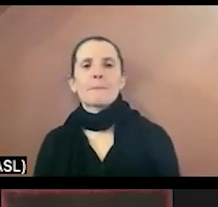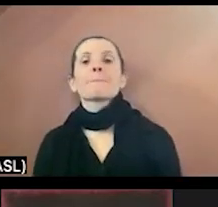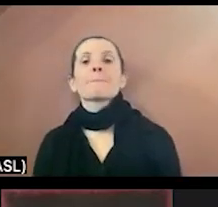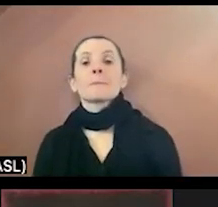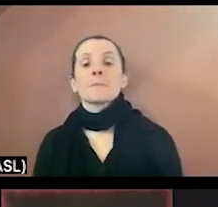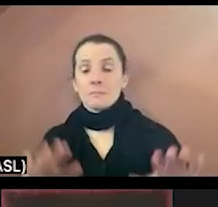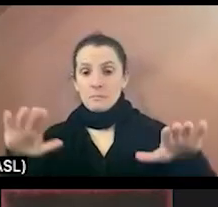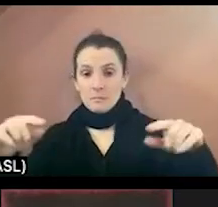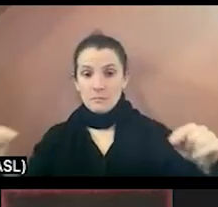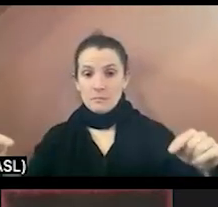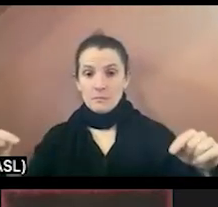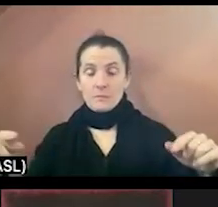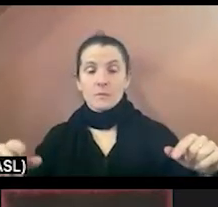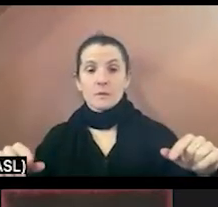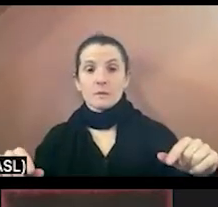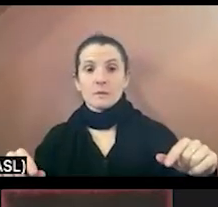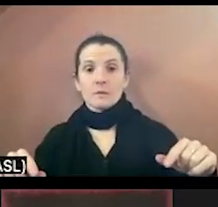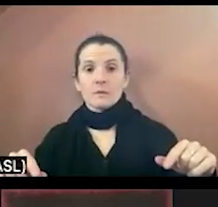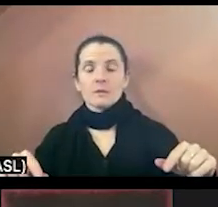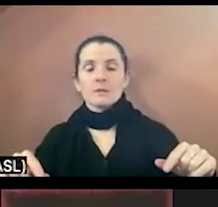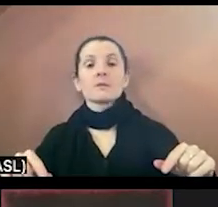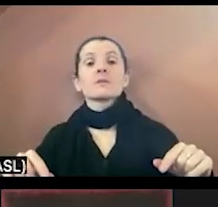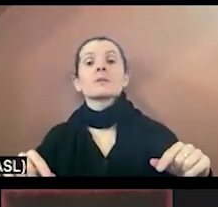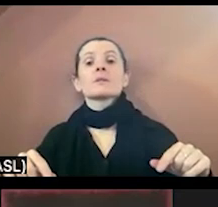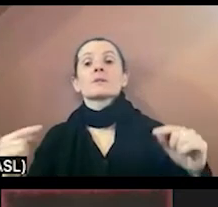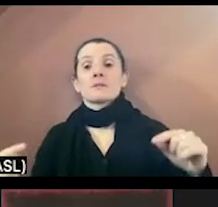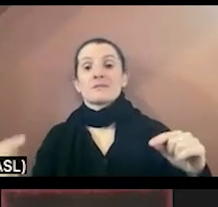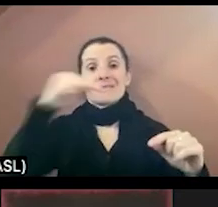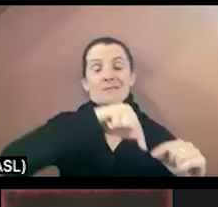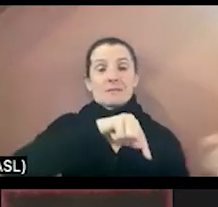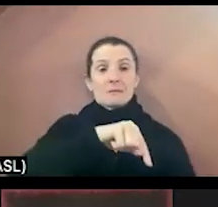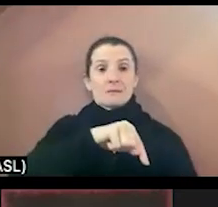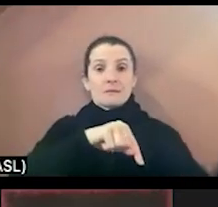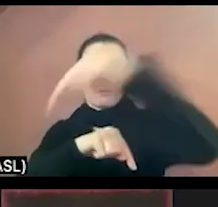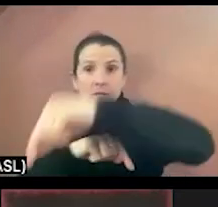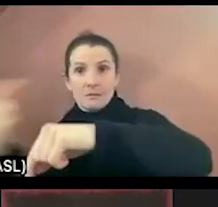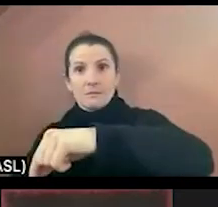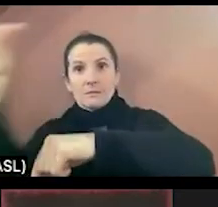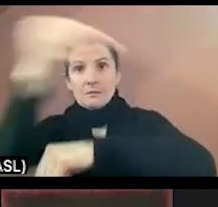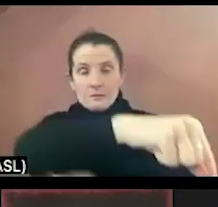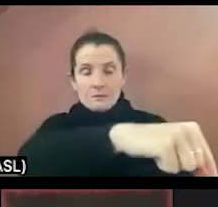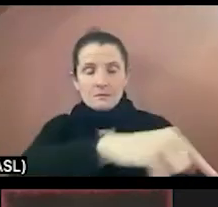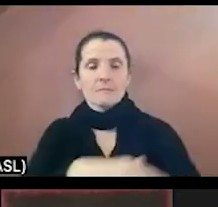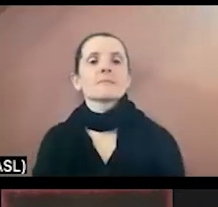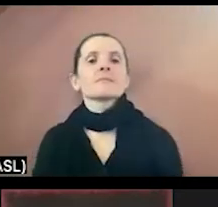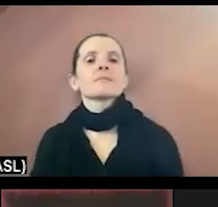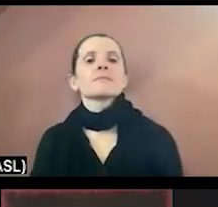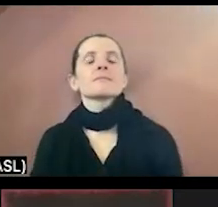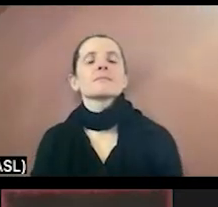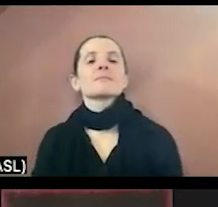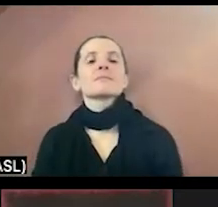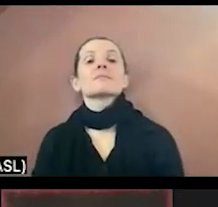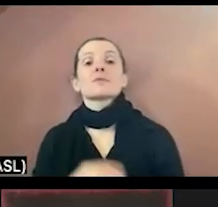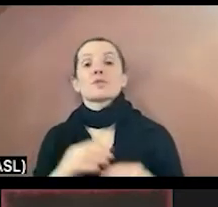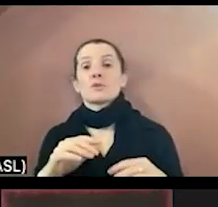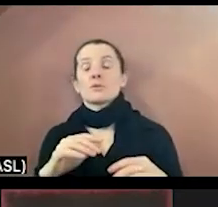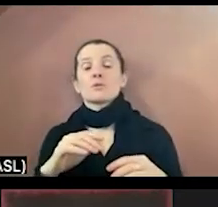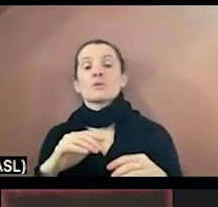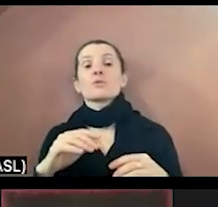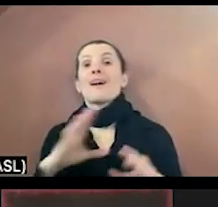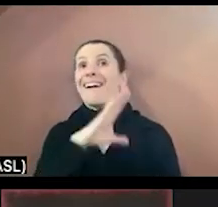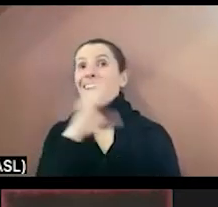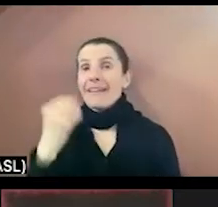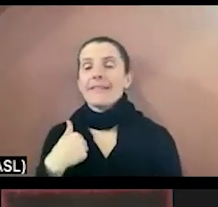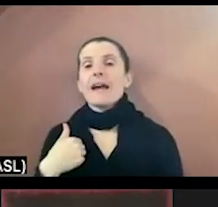smaller, one bridge to the right side and one to the left. And there was a seventh bridge connecting the two islands,